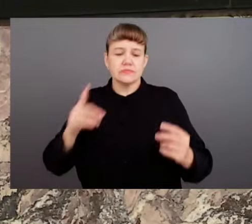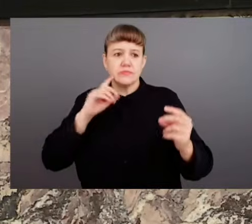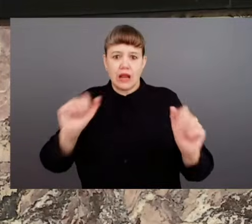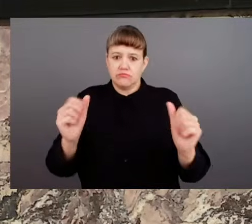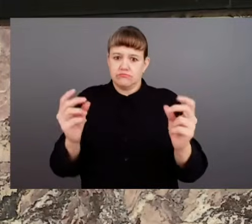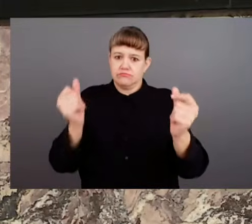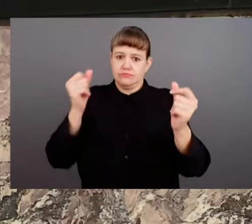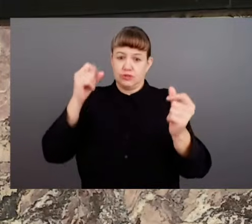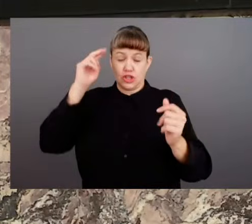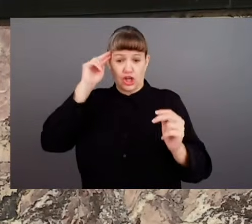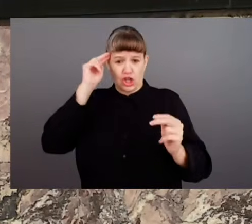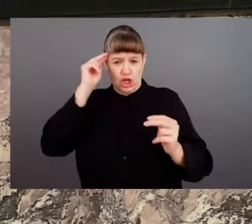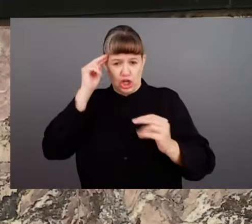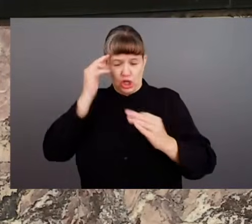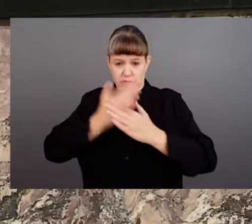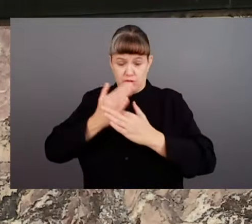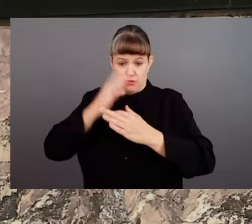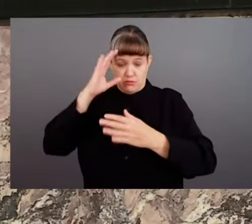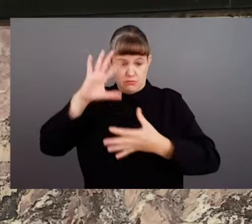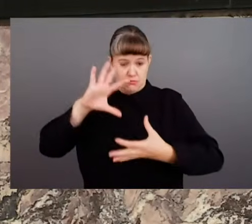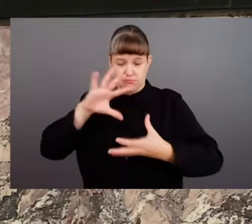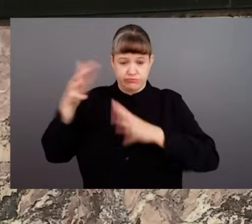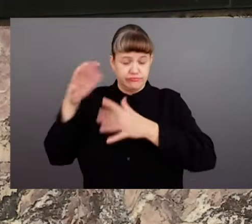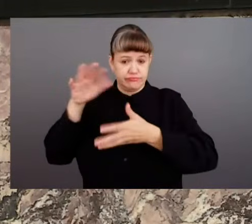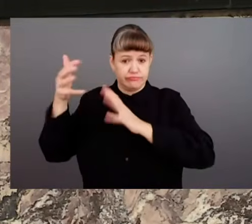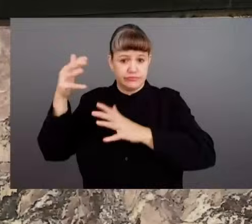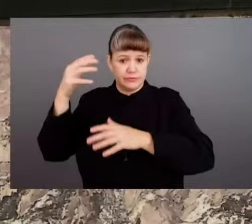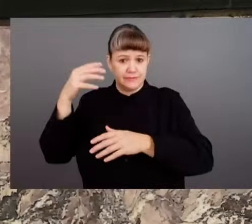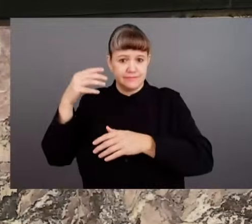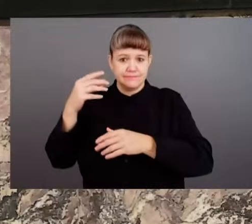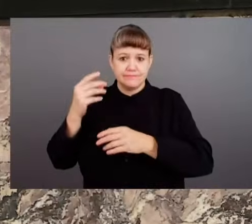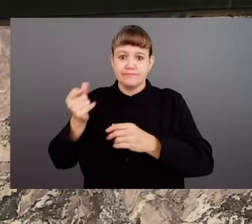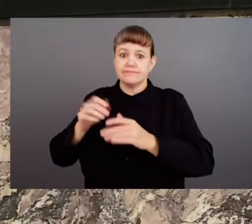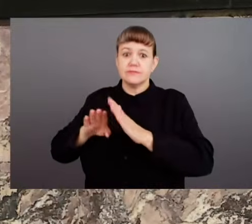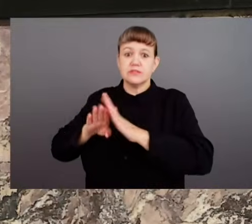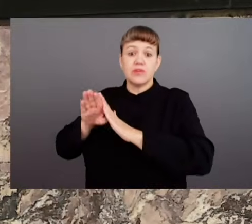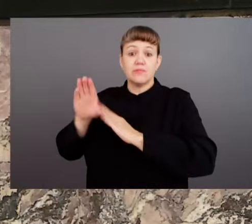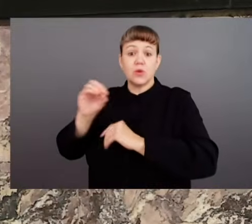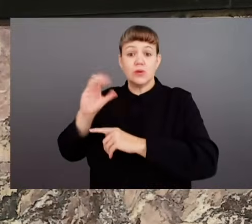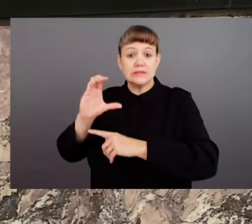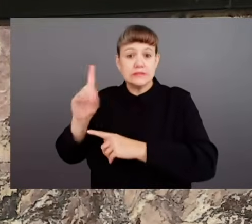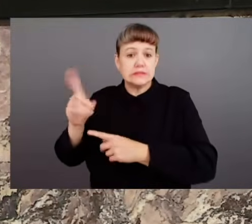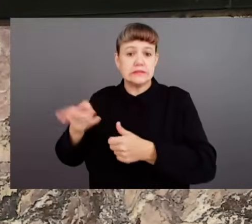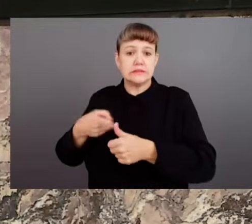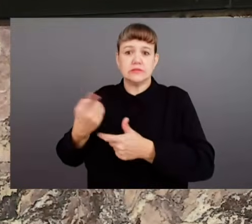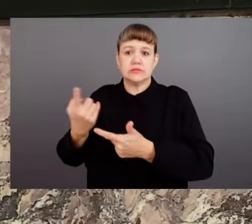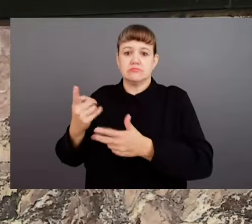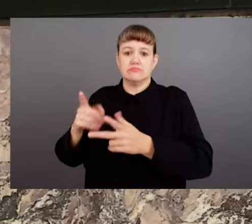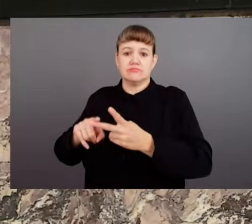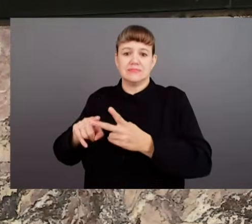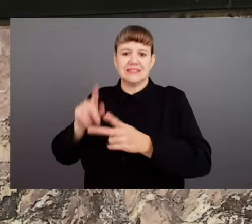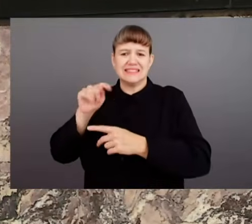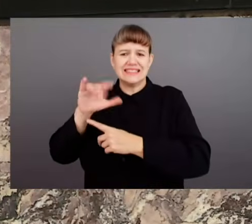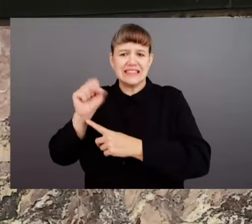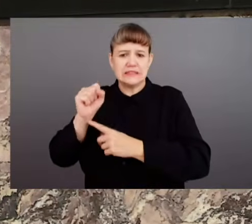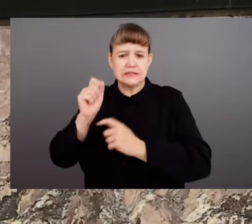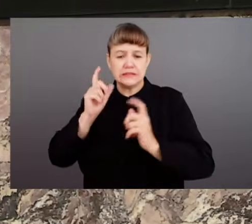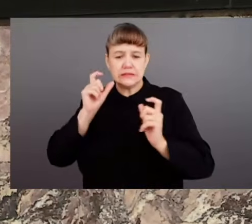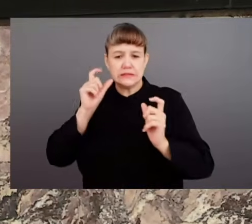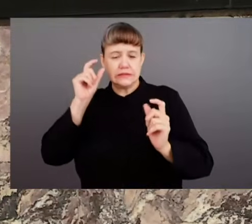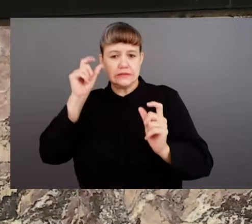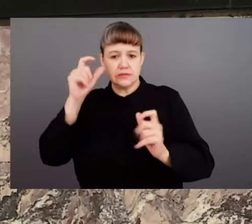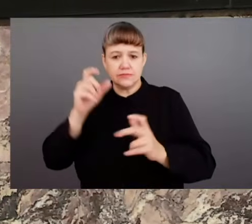suddenly develop obsessive compulsive behaviors, tics, anxiety, separation fears, personality changes, depression, or